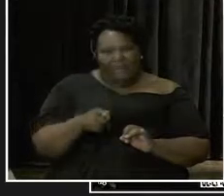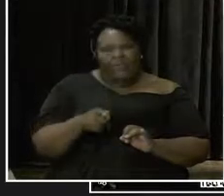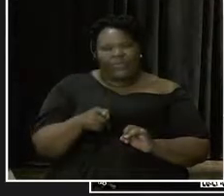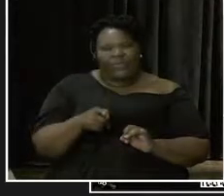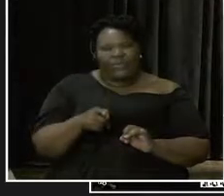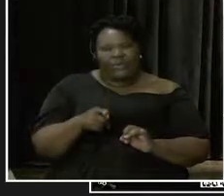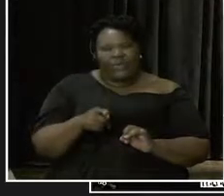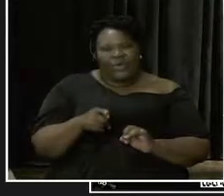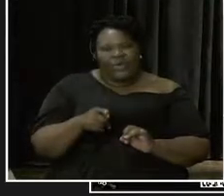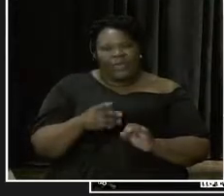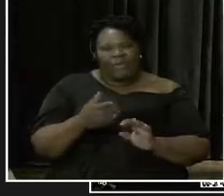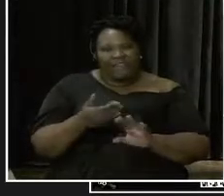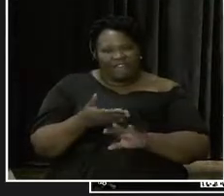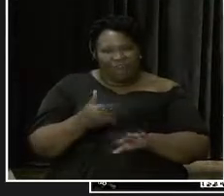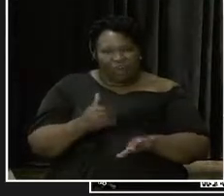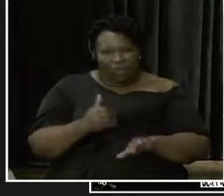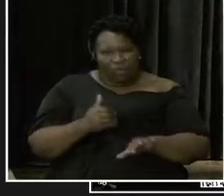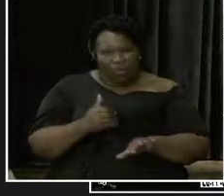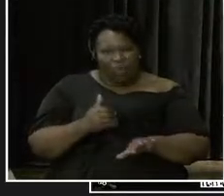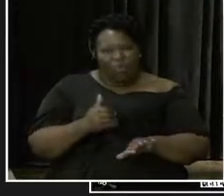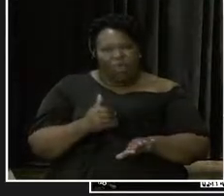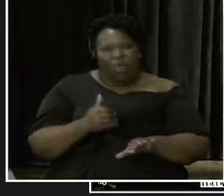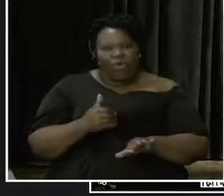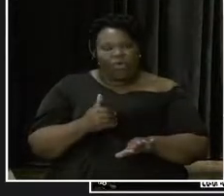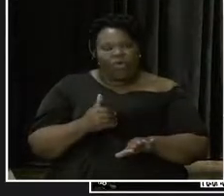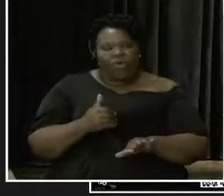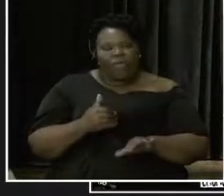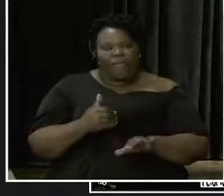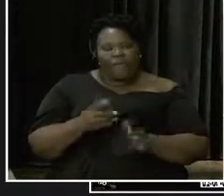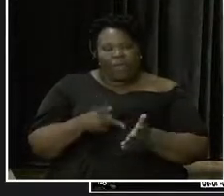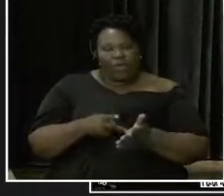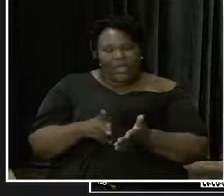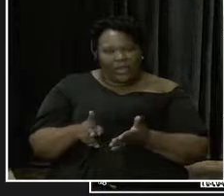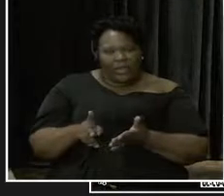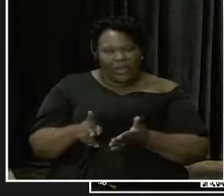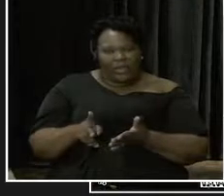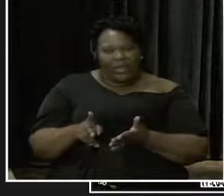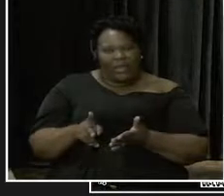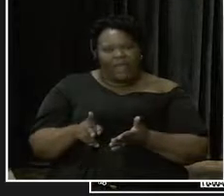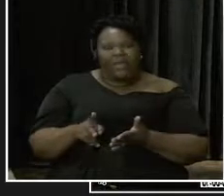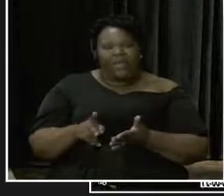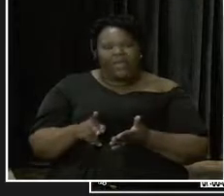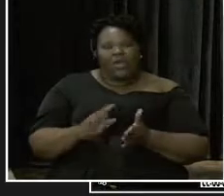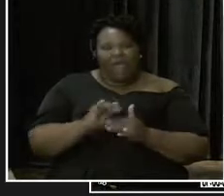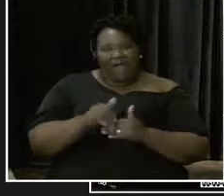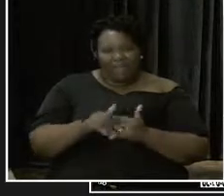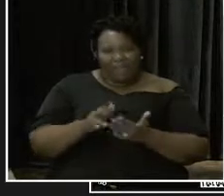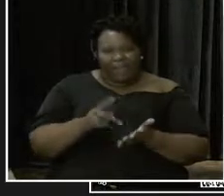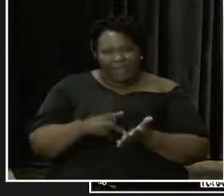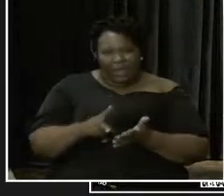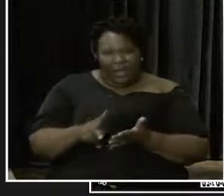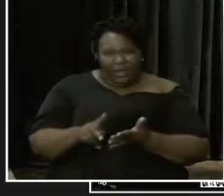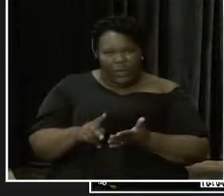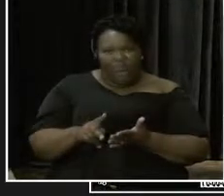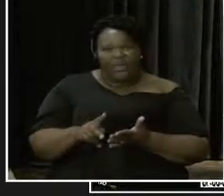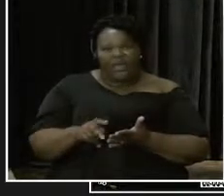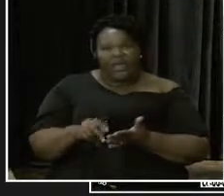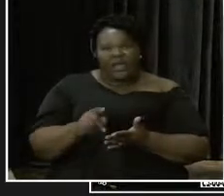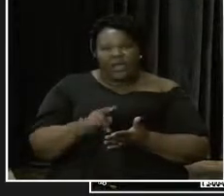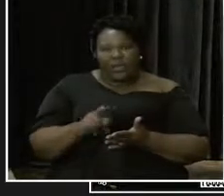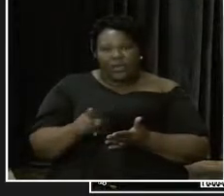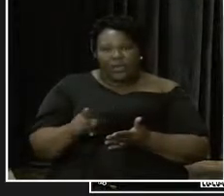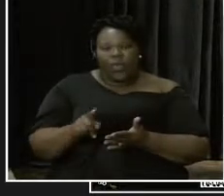post the award, post the payment? The other unfathomable legitimate expectation that you are creating is